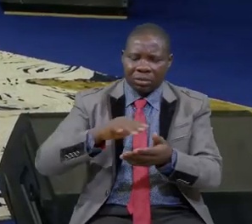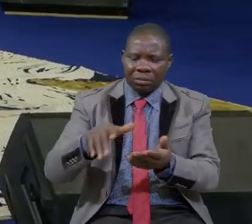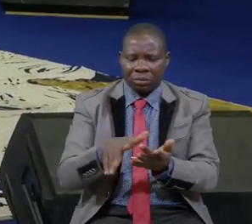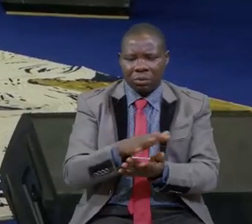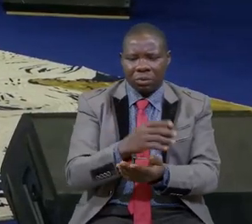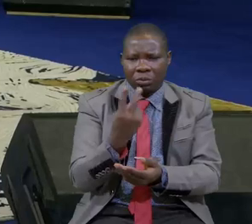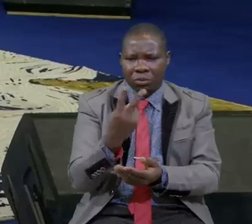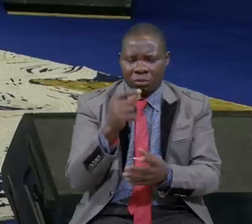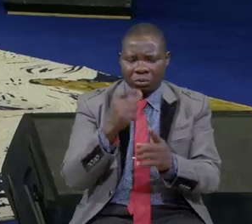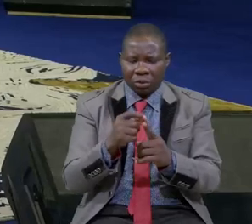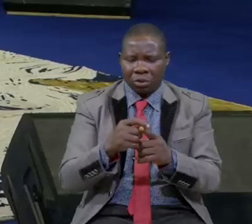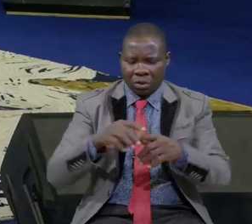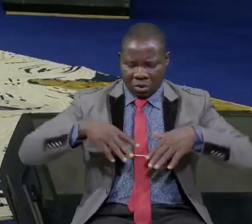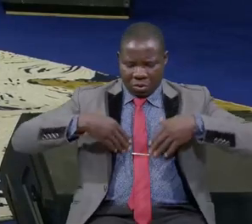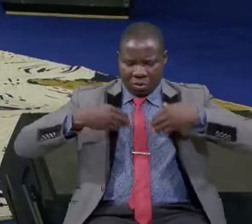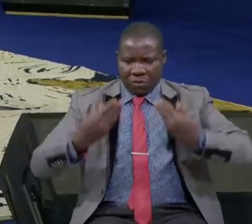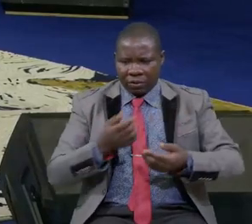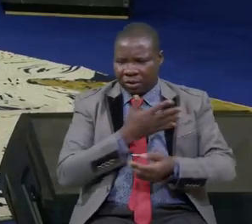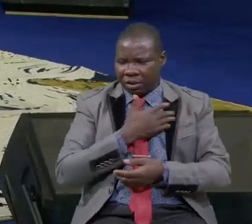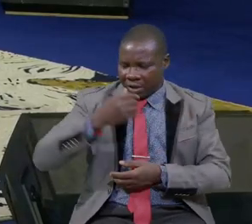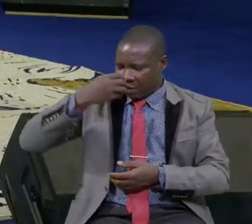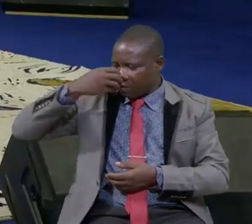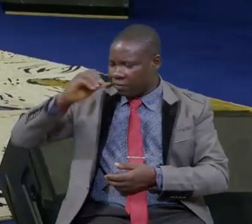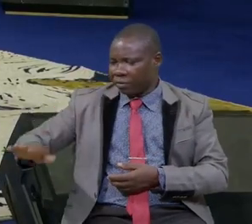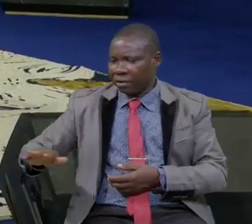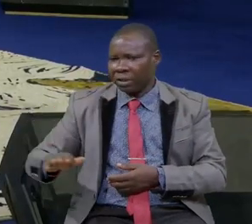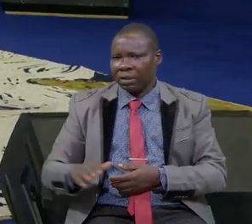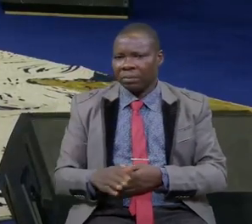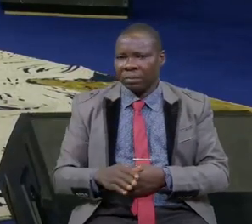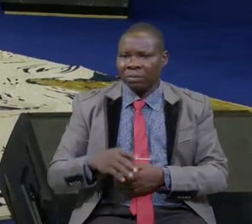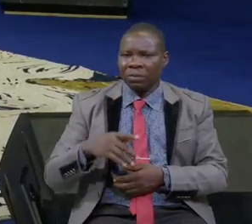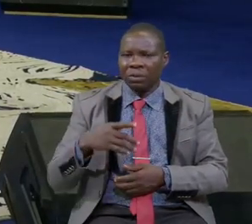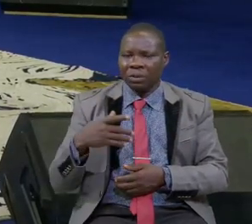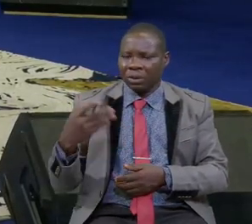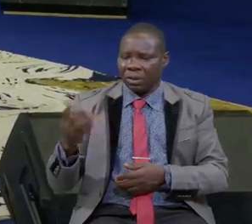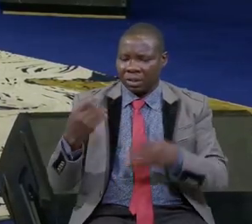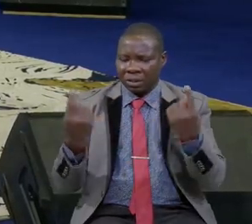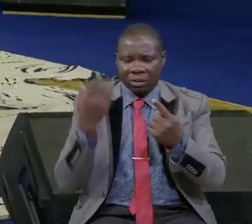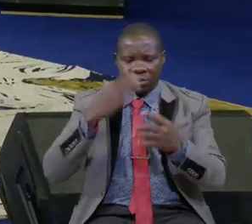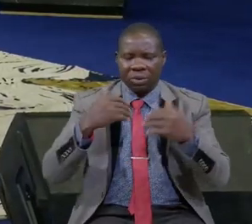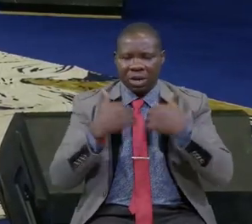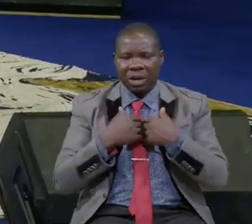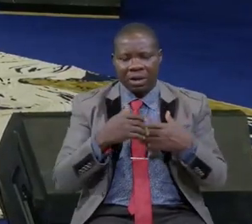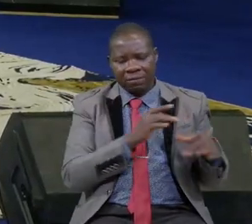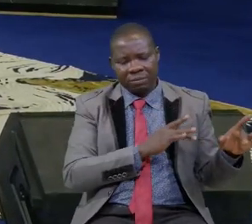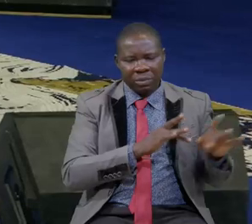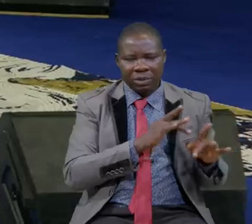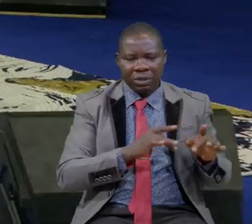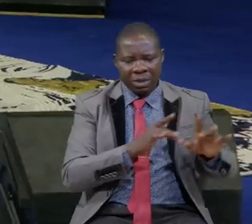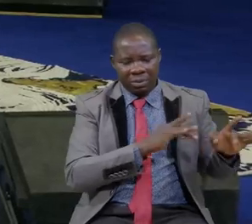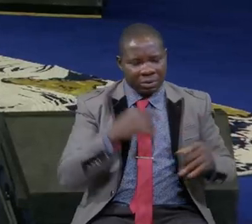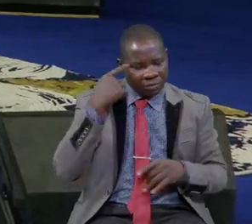and forsaketh. The sins shall have mercy. Mercy for you